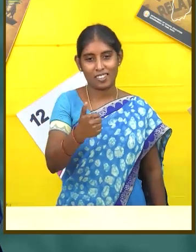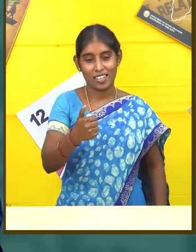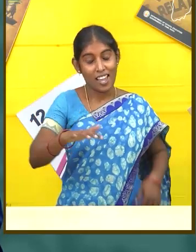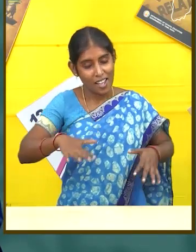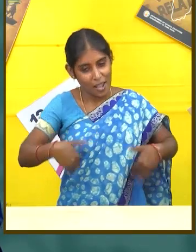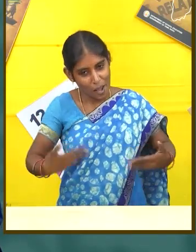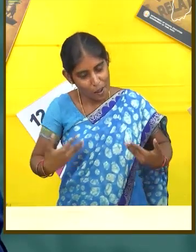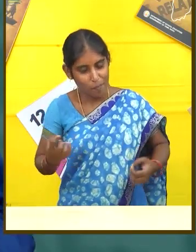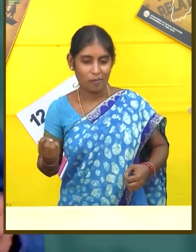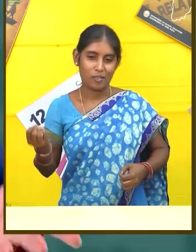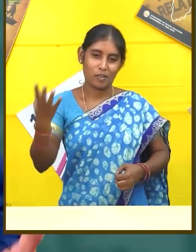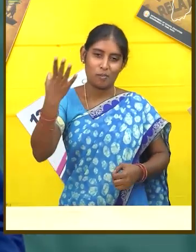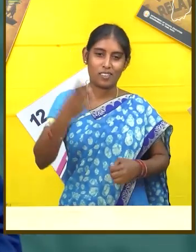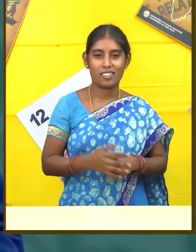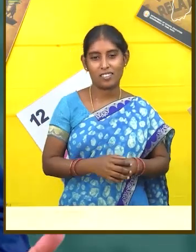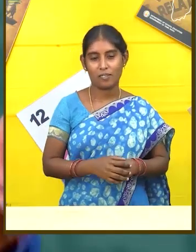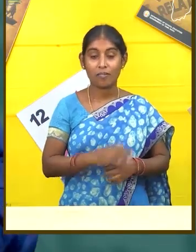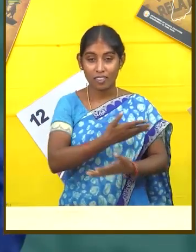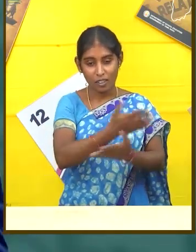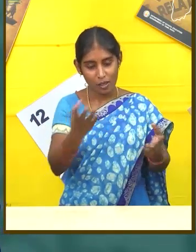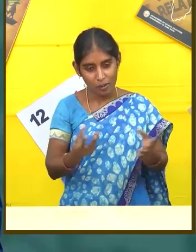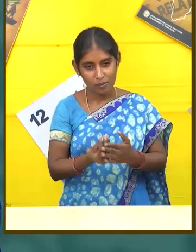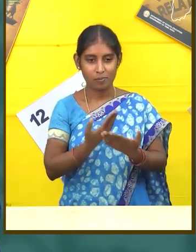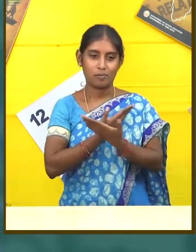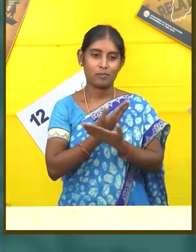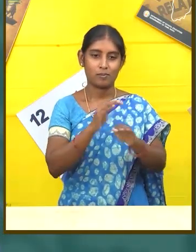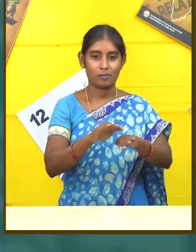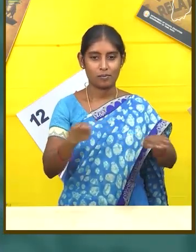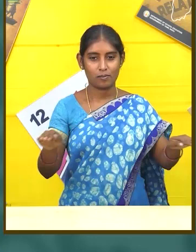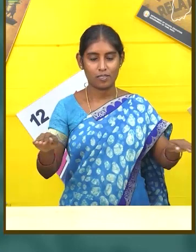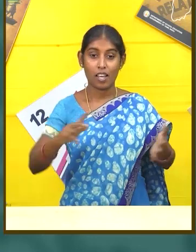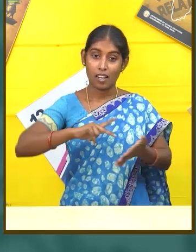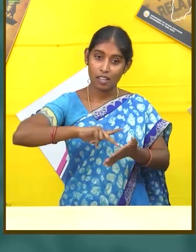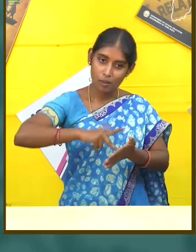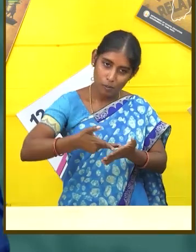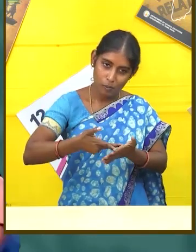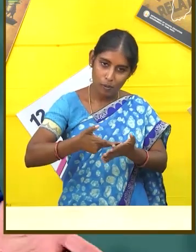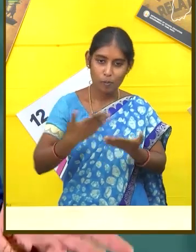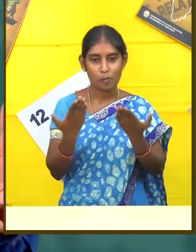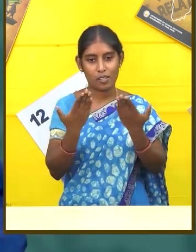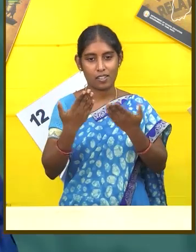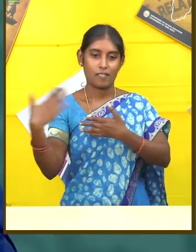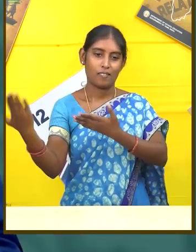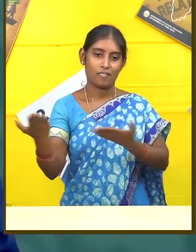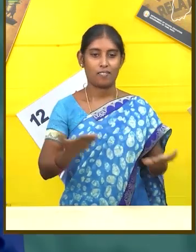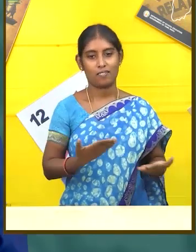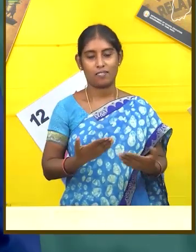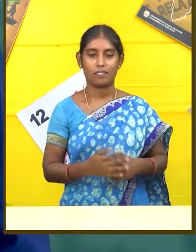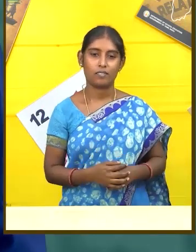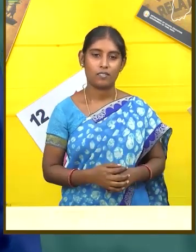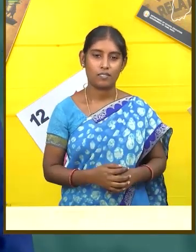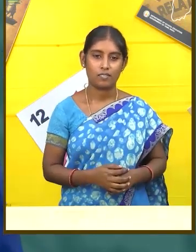Good morning and happy morning, dear students. Welcome to the Geometry Box